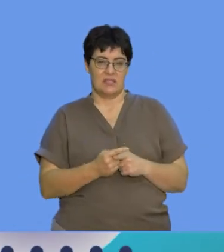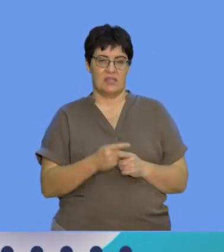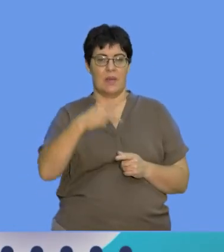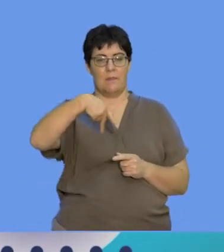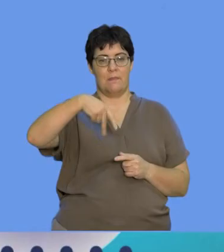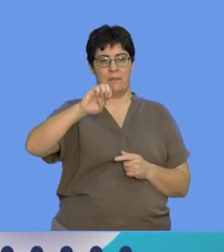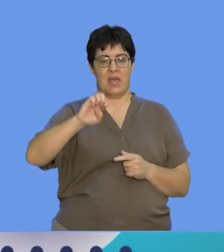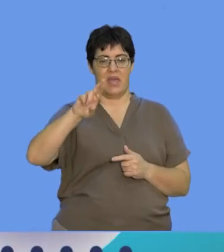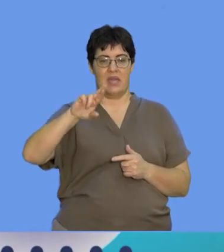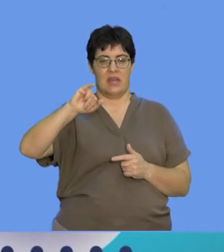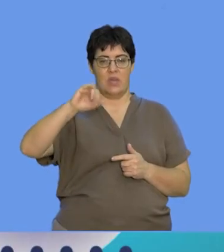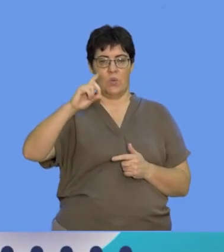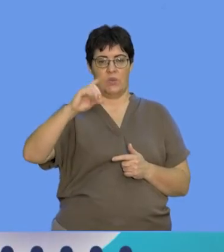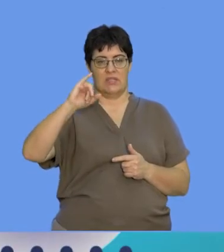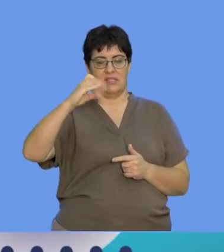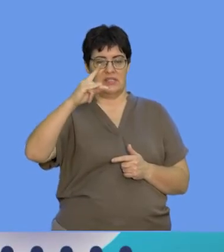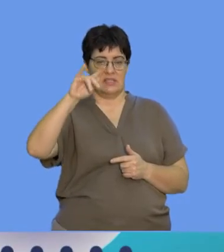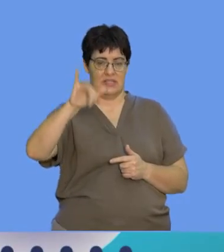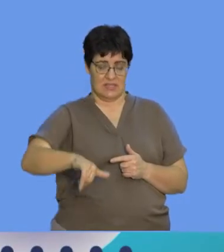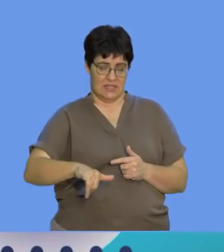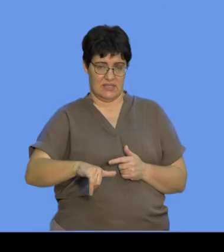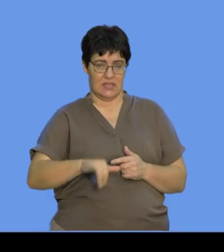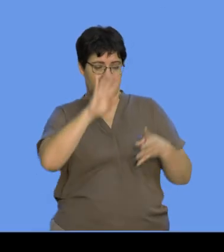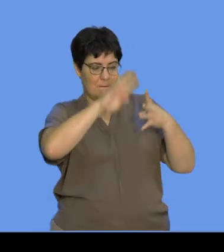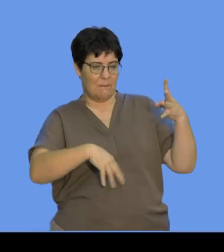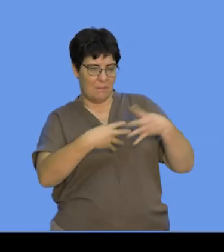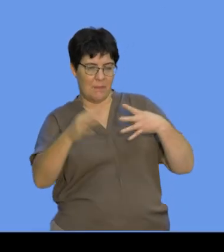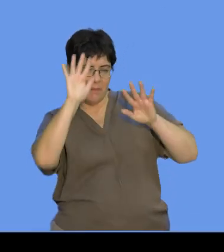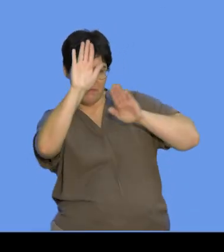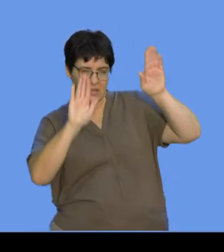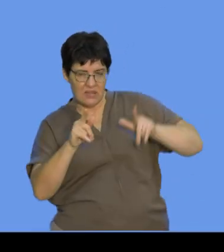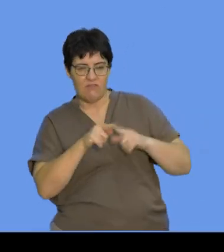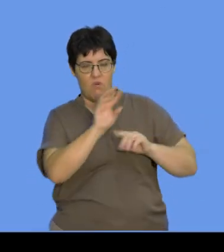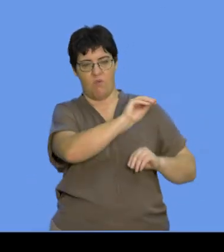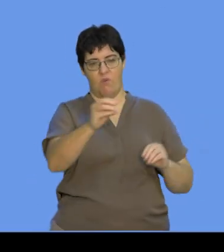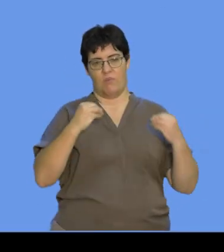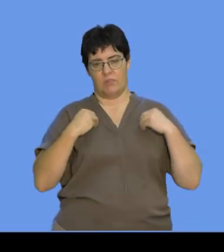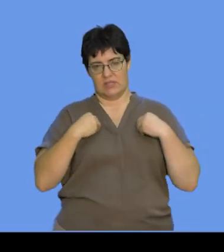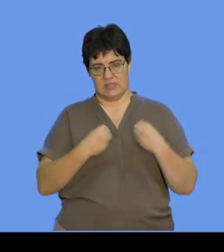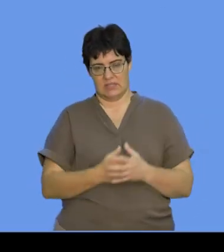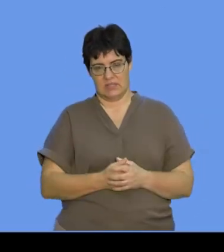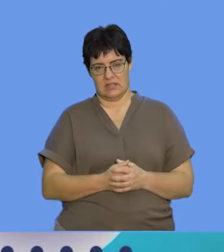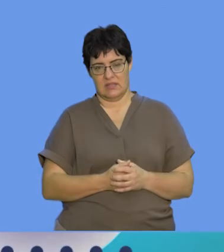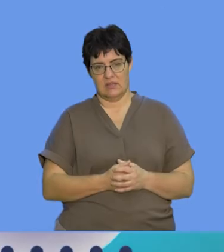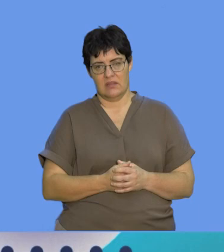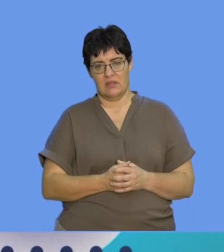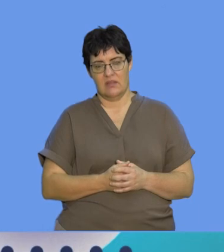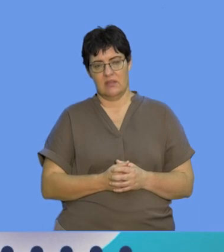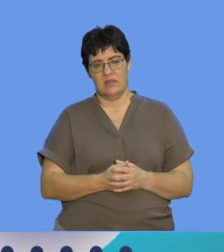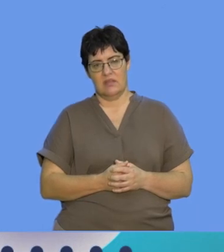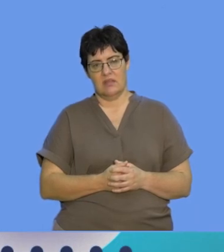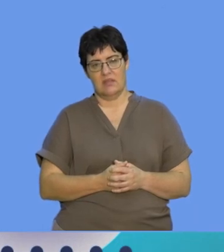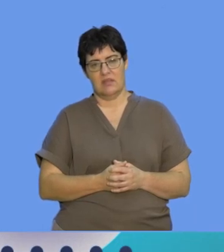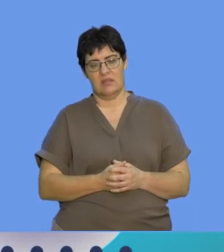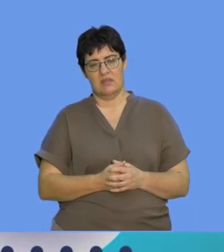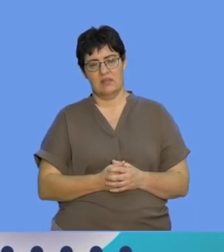the trends, the patterns in terms of the properties, right? Okay, now,